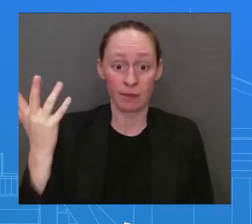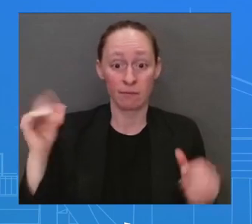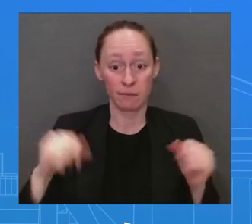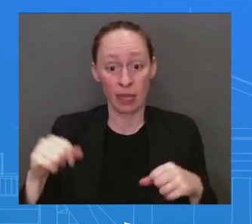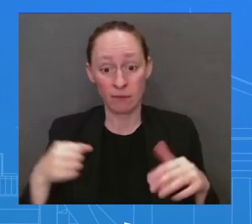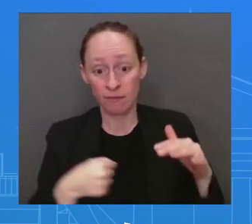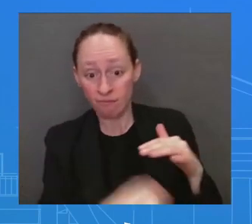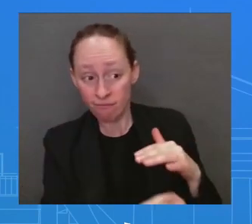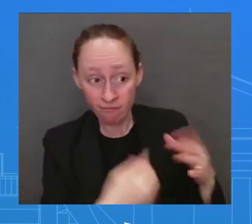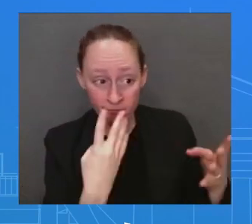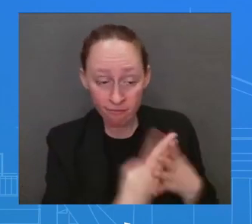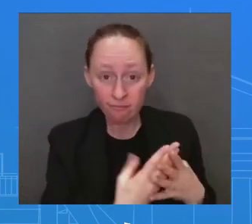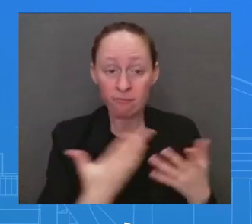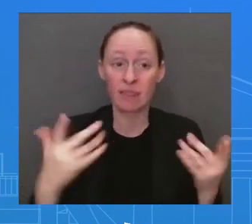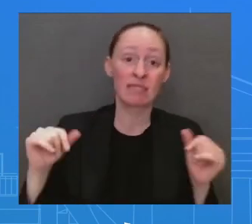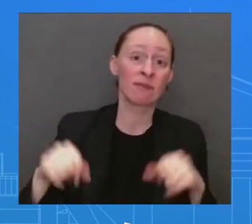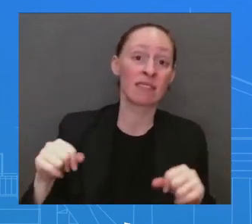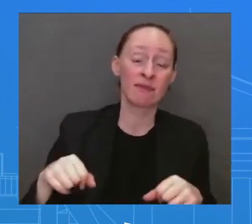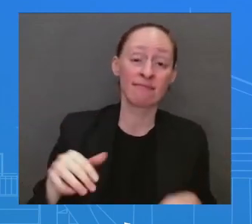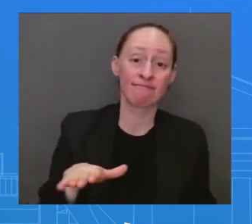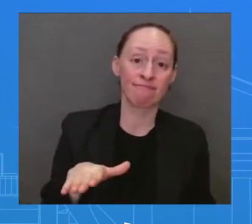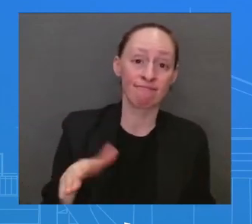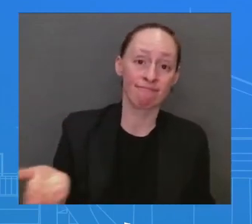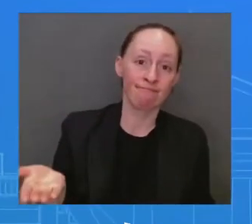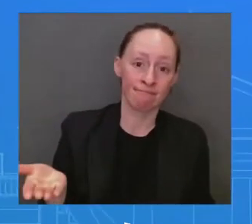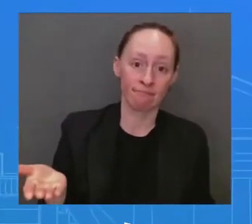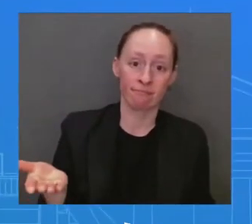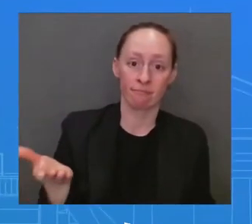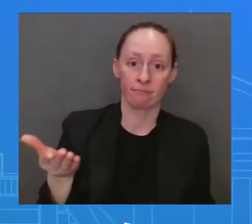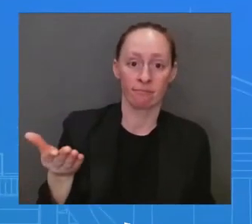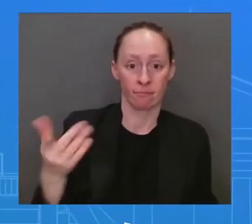know. That's why they're still in the unaccounted for category. Okay. And then